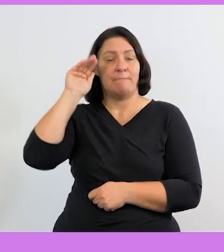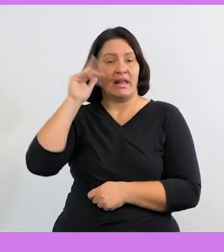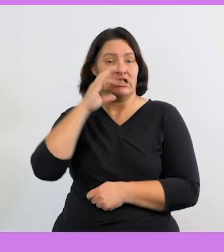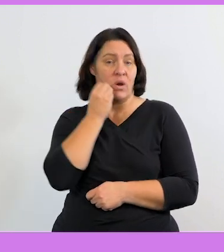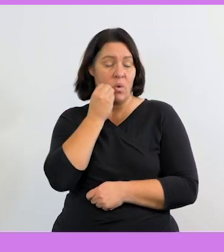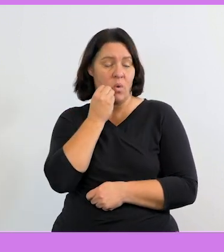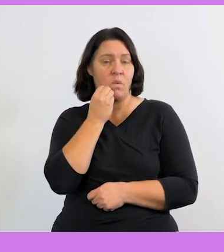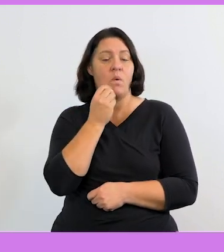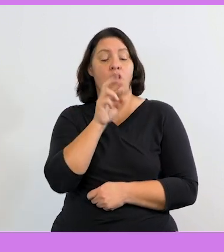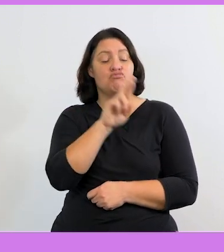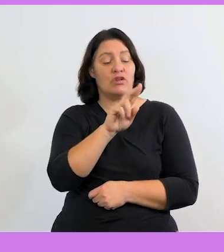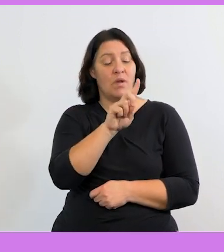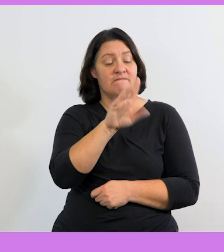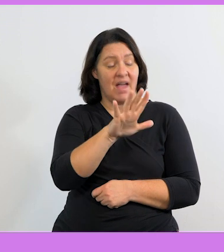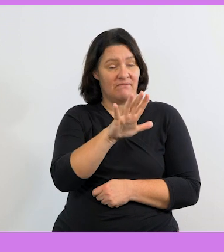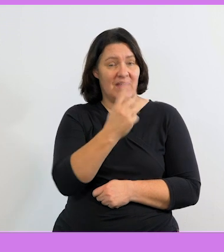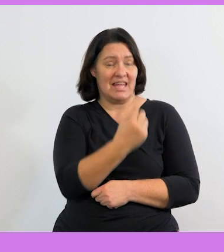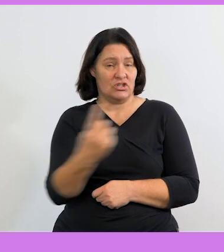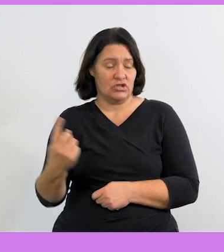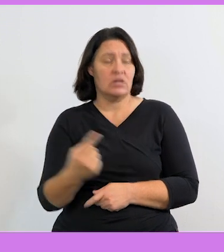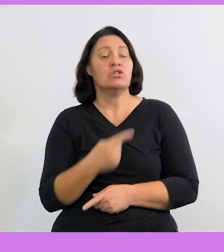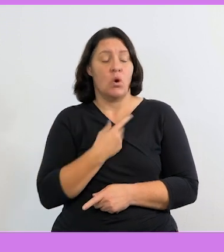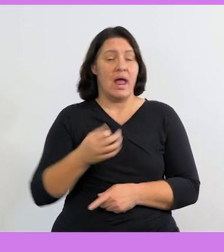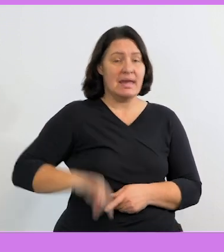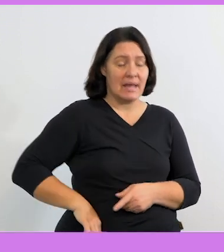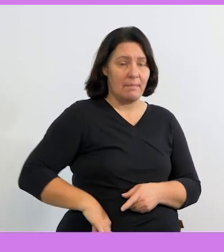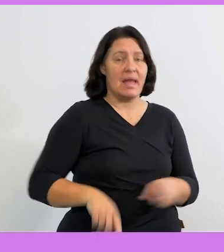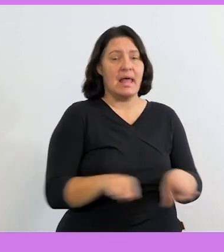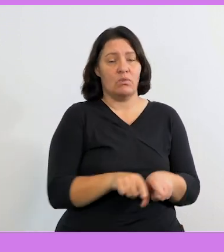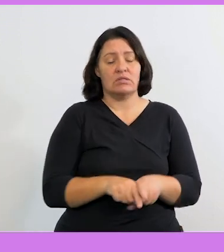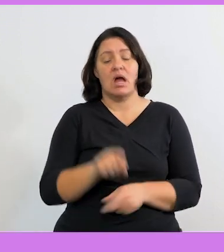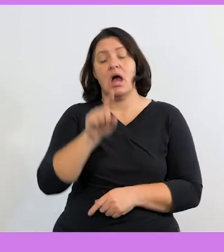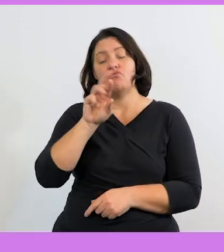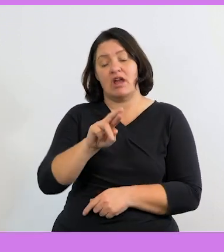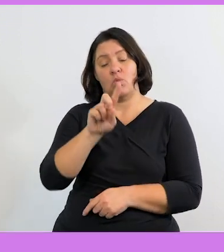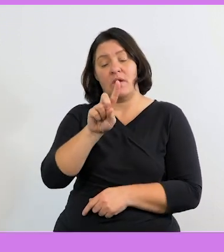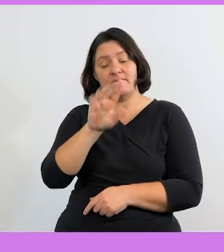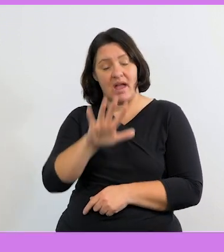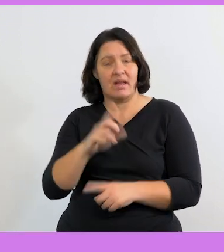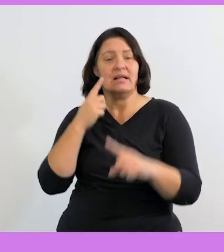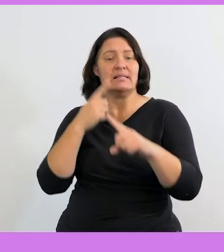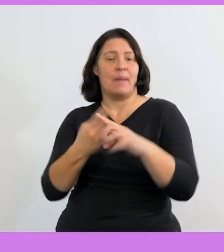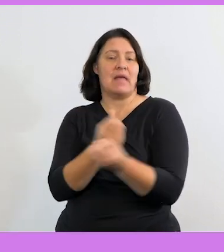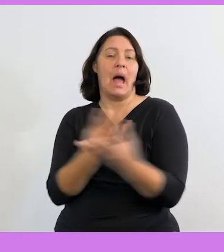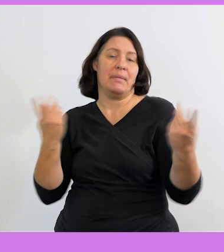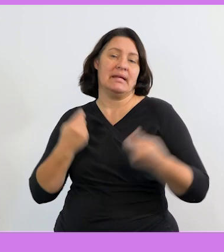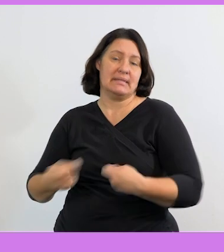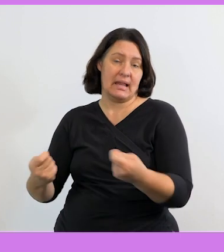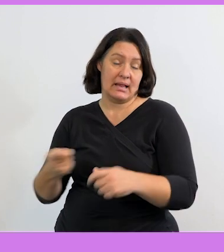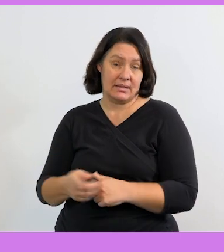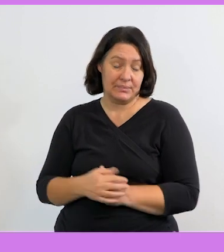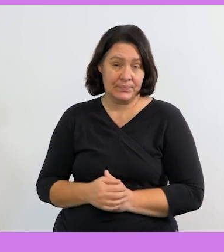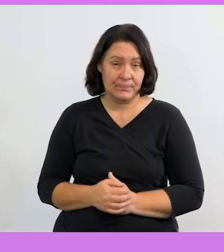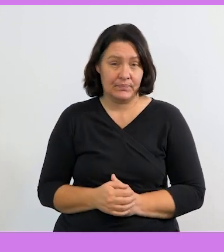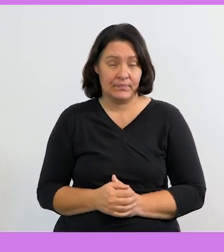at 15 Rand each. So therefore, I'm going to say income equals 15 Rand multiplied by the number of bunny chows.